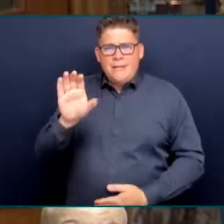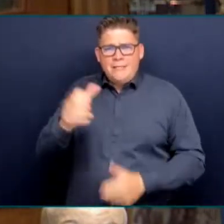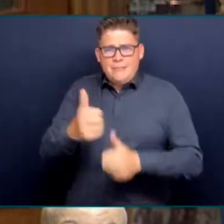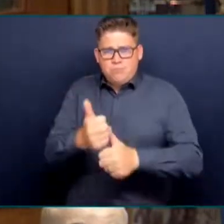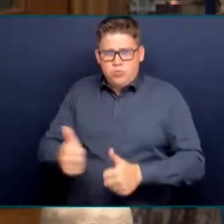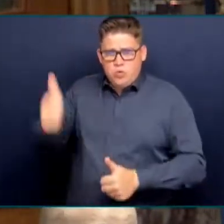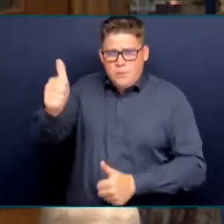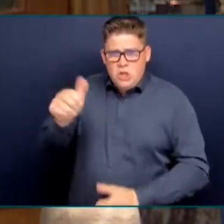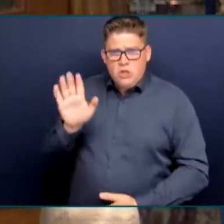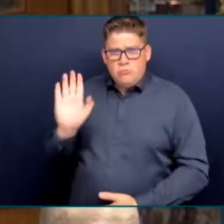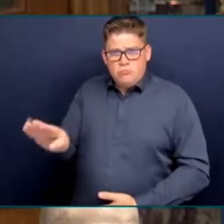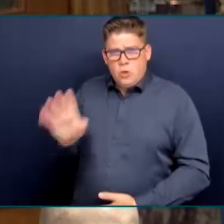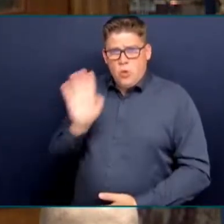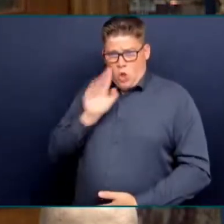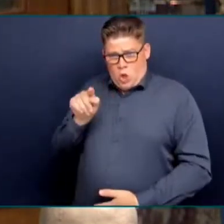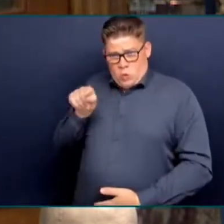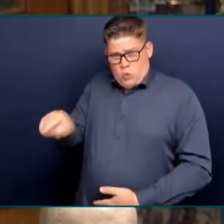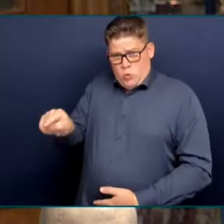on healthcare?